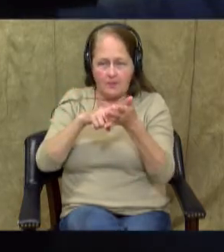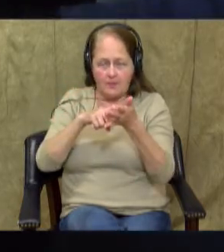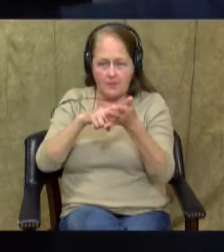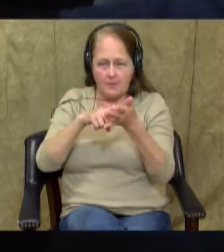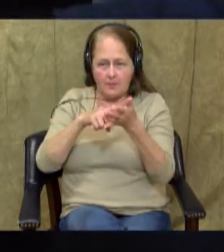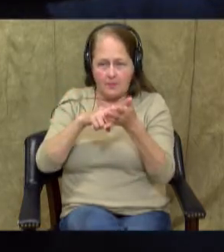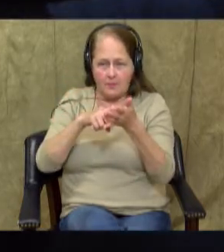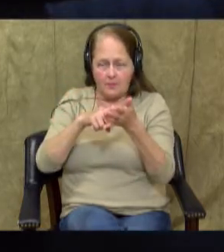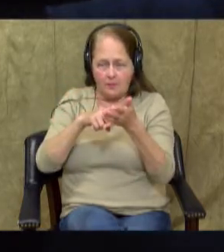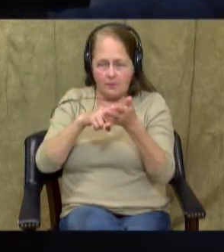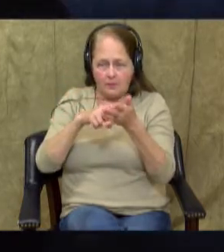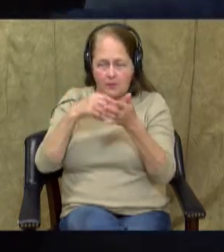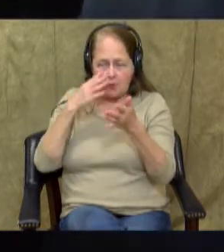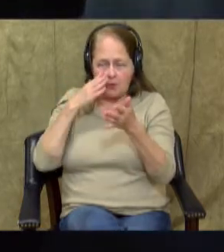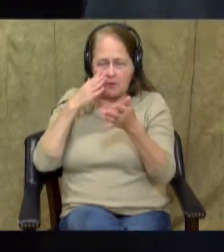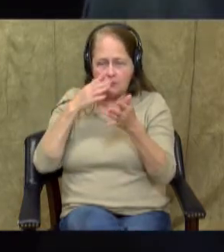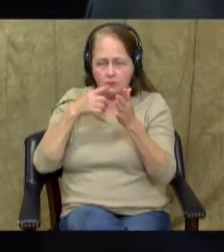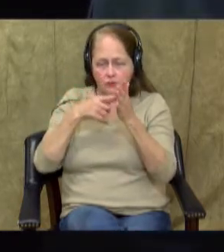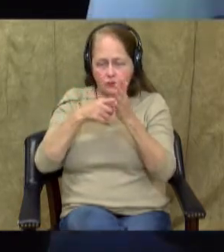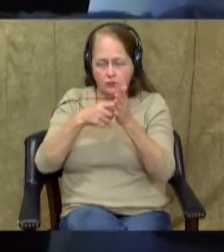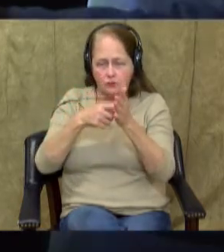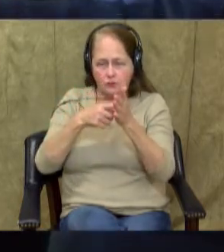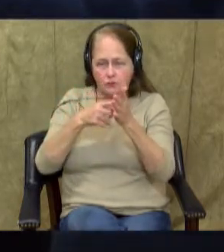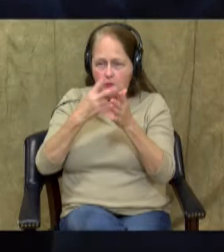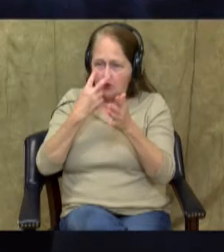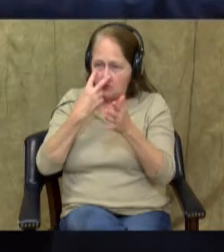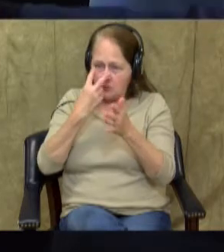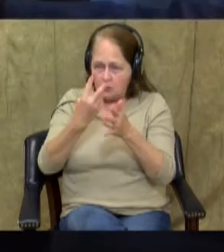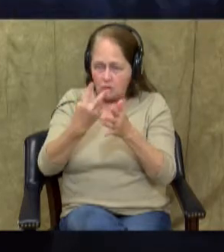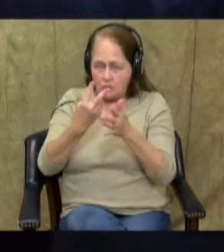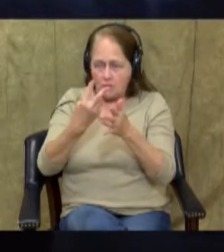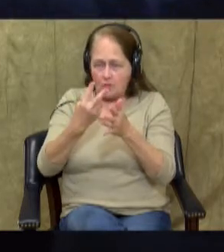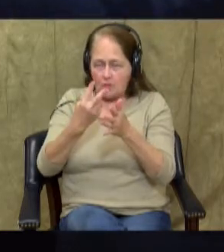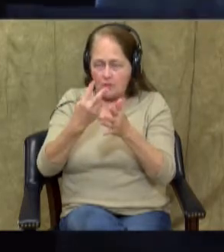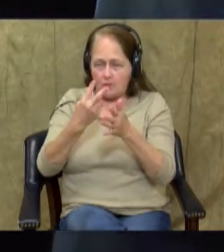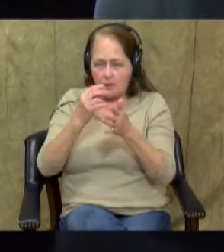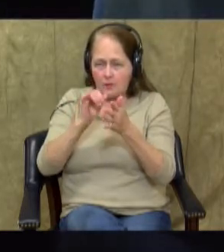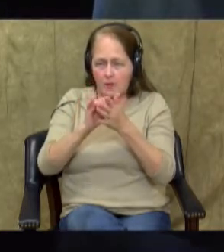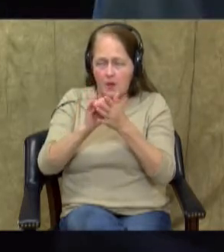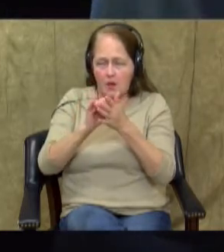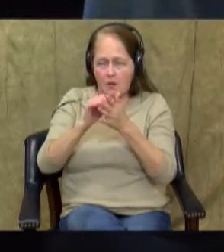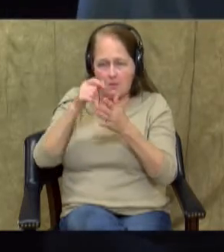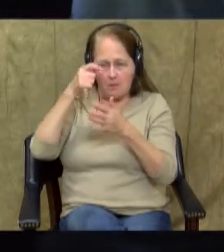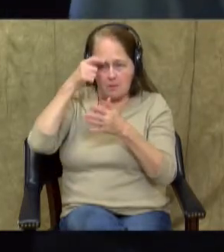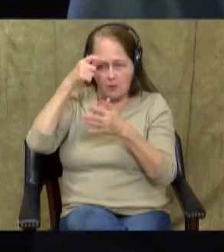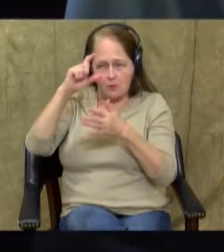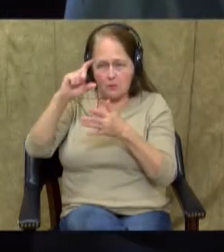I'm going to hold this up just a little because I want you to be able to look at the top of the moon.